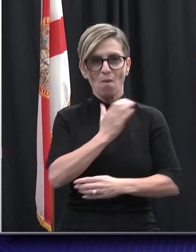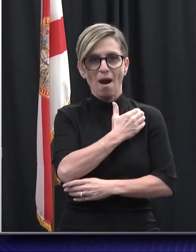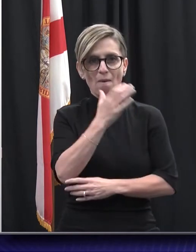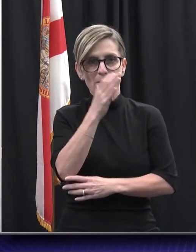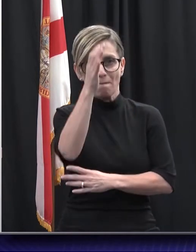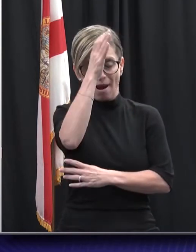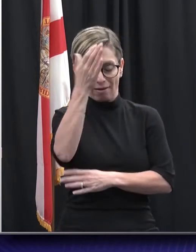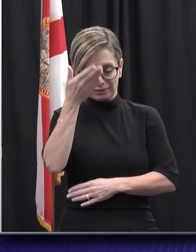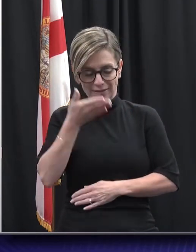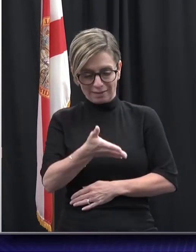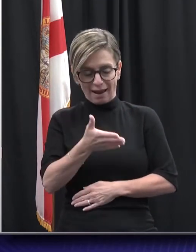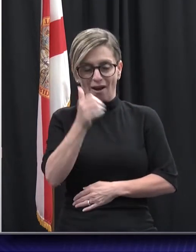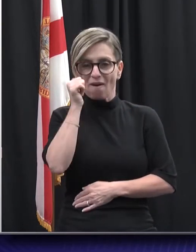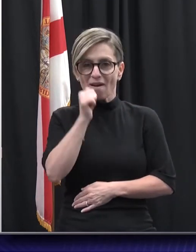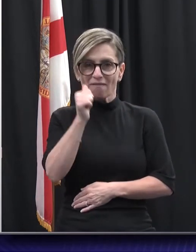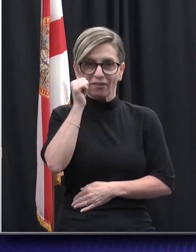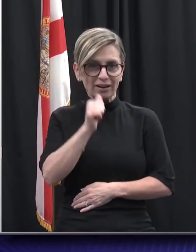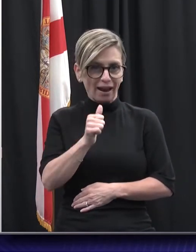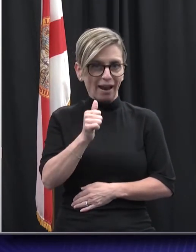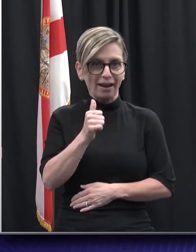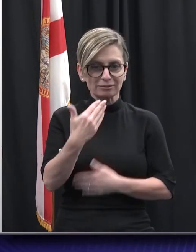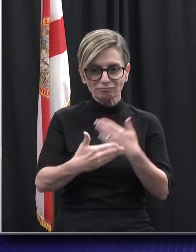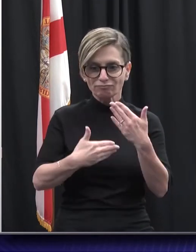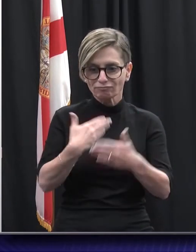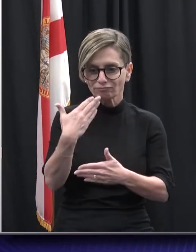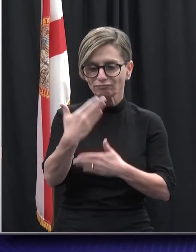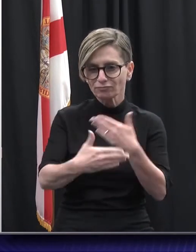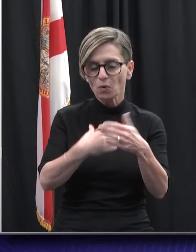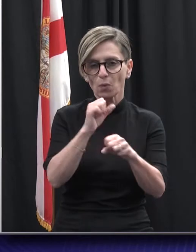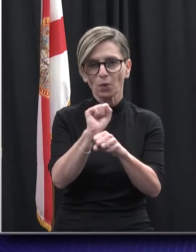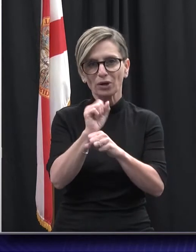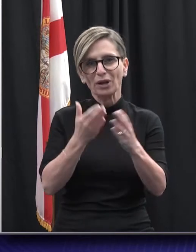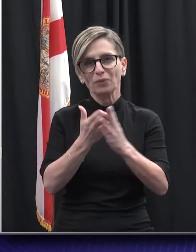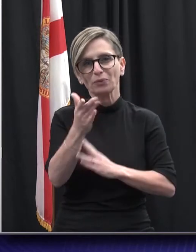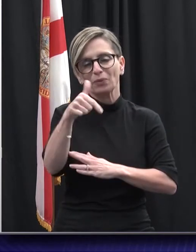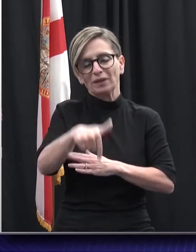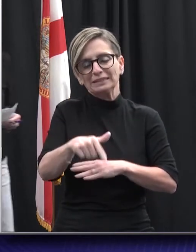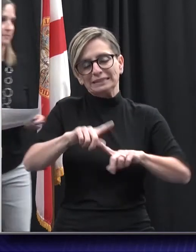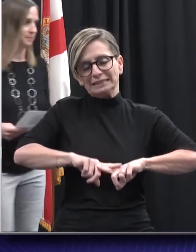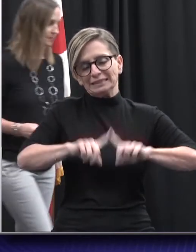every step of the way as we work through this unprecedented time. Thank you.